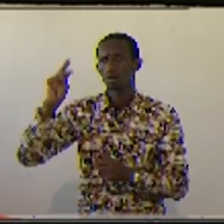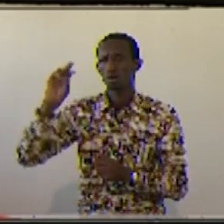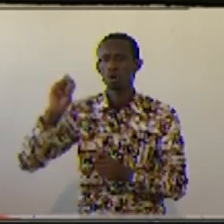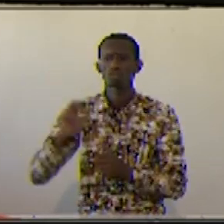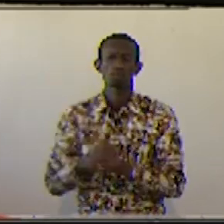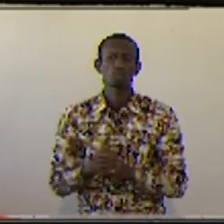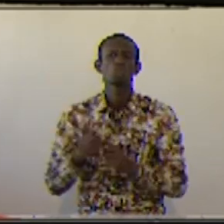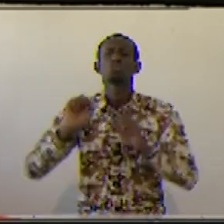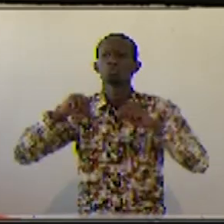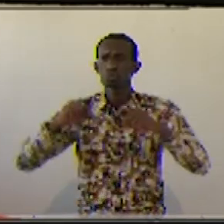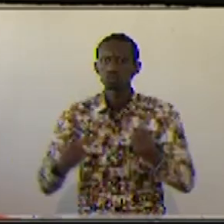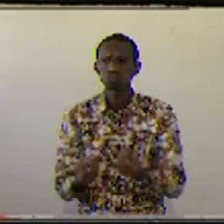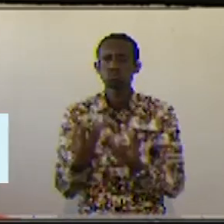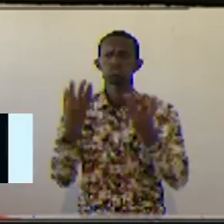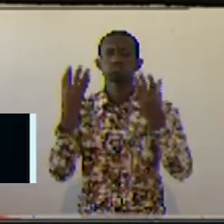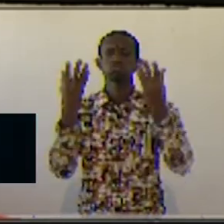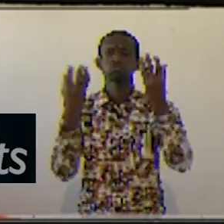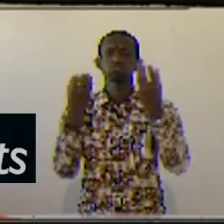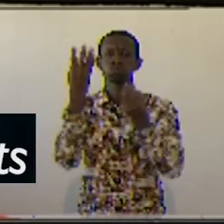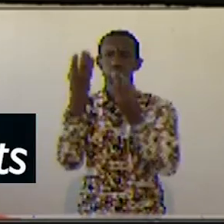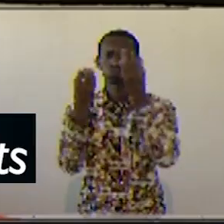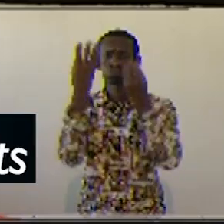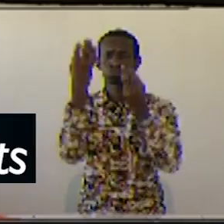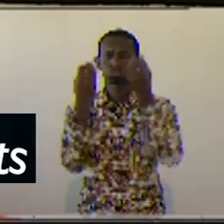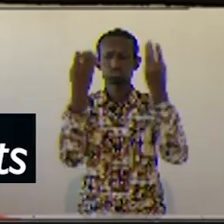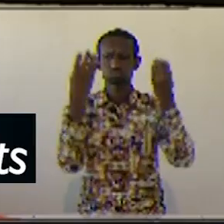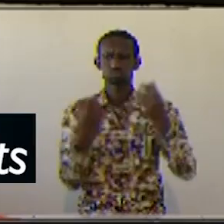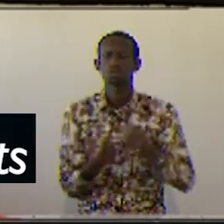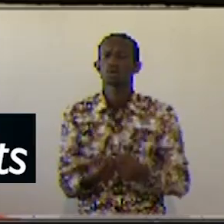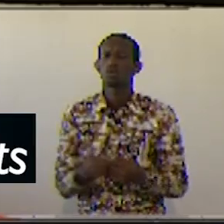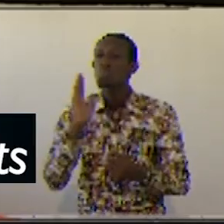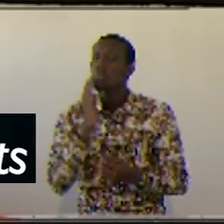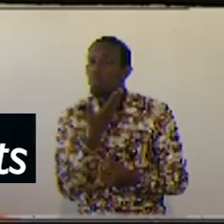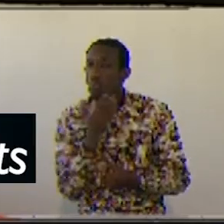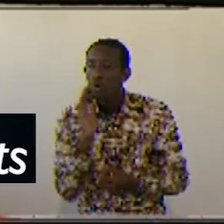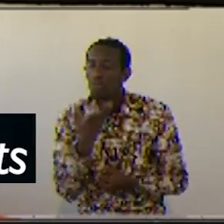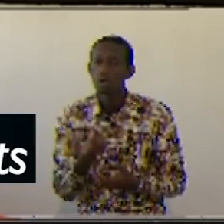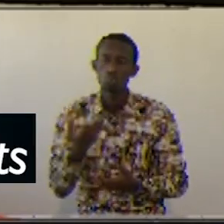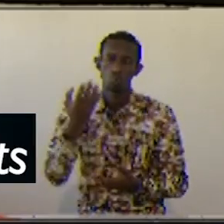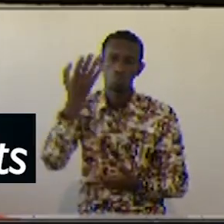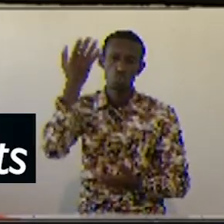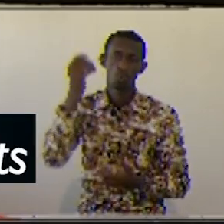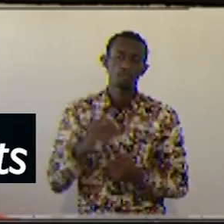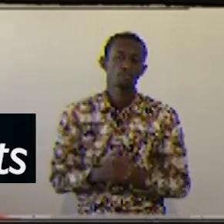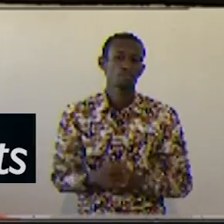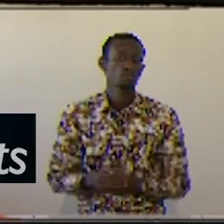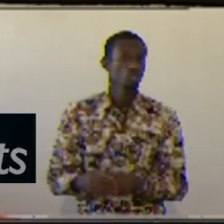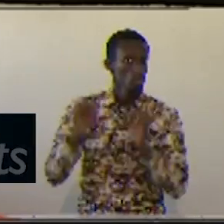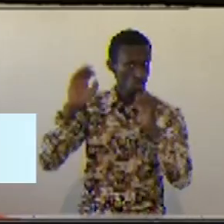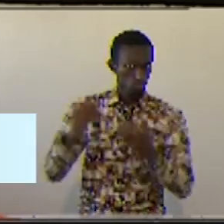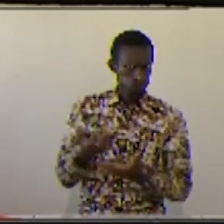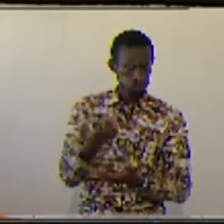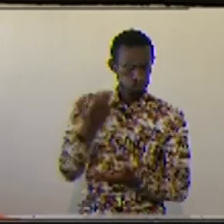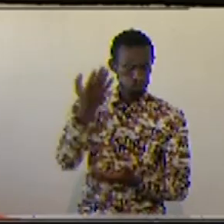water. The excess water should be evaporated. And as you evaporate,